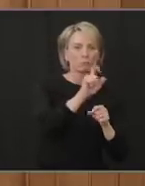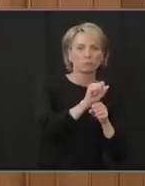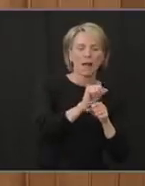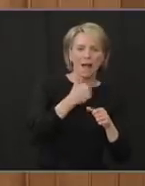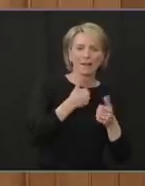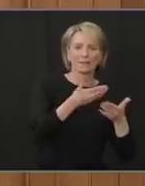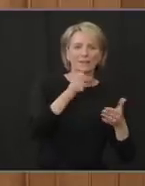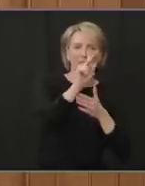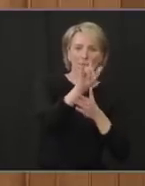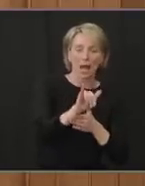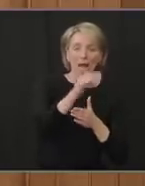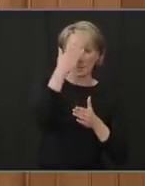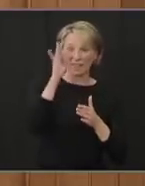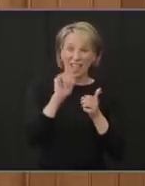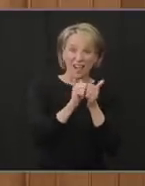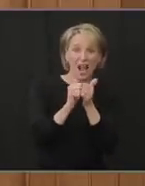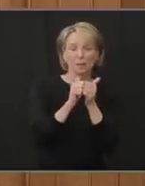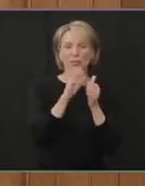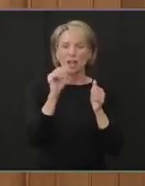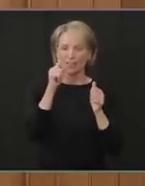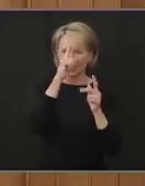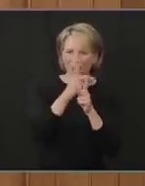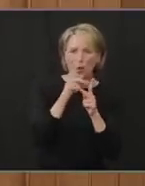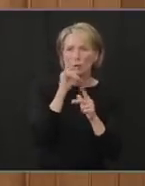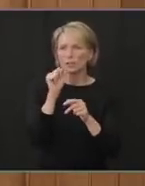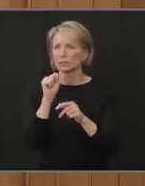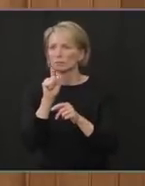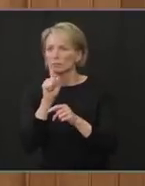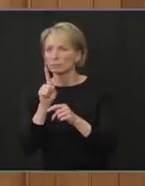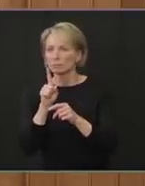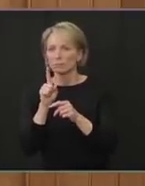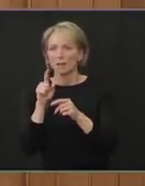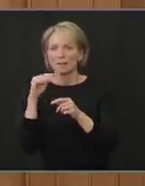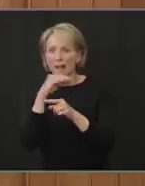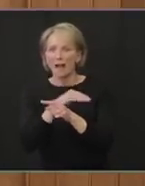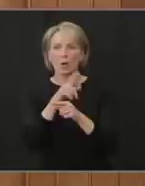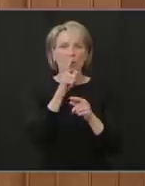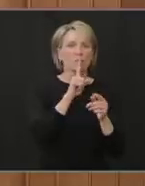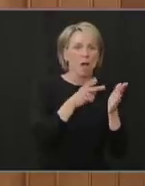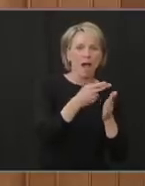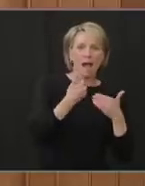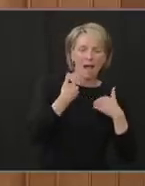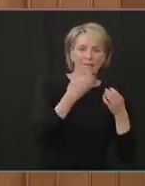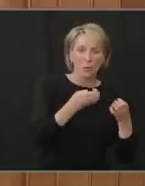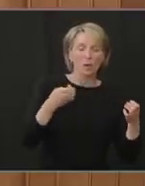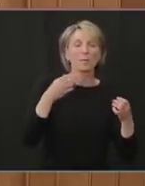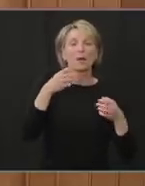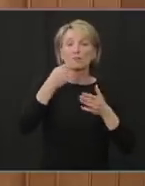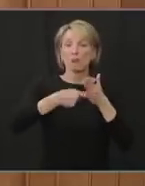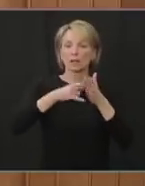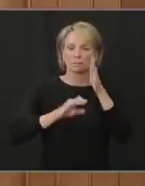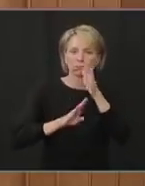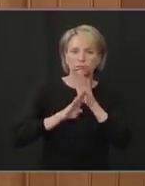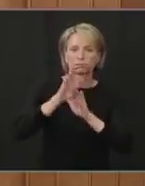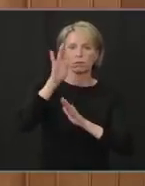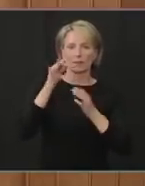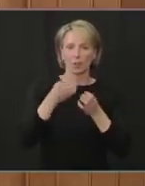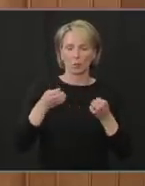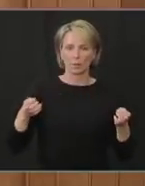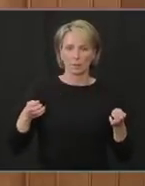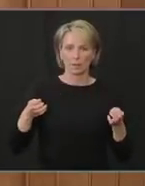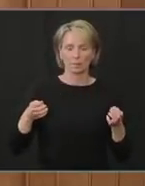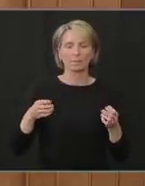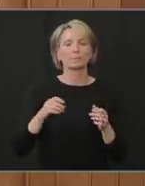are going up, and the supply is ending up in places that don't need it. A privately